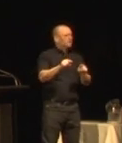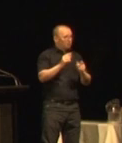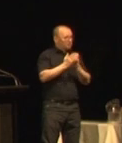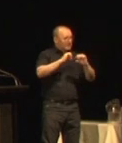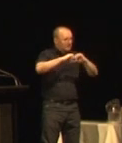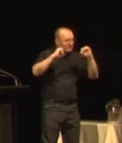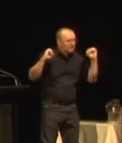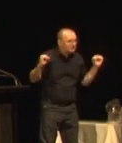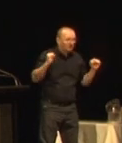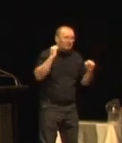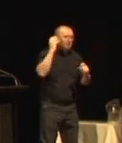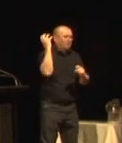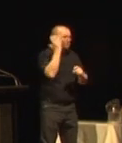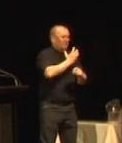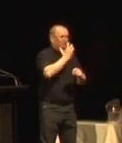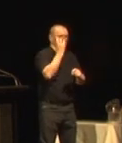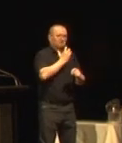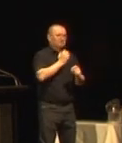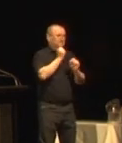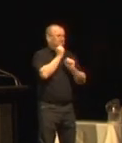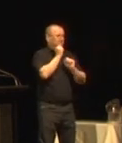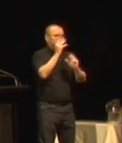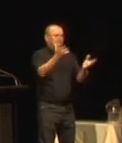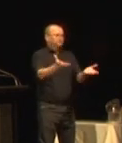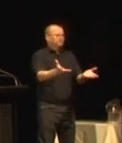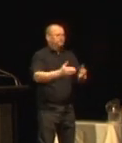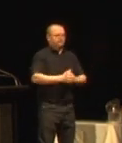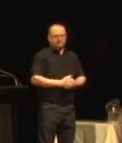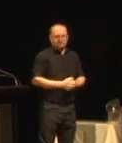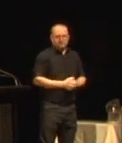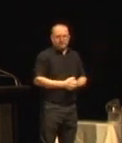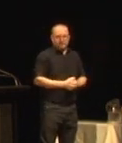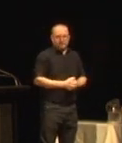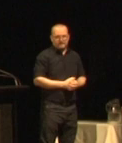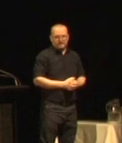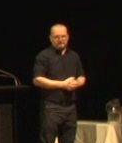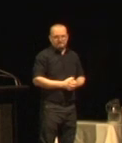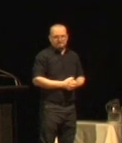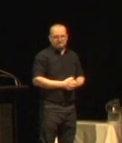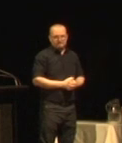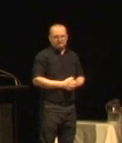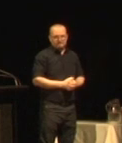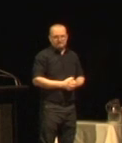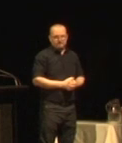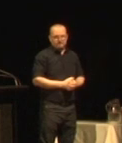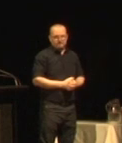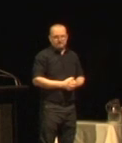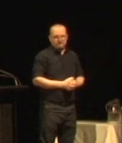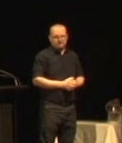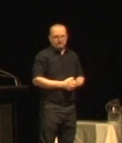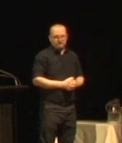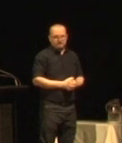And I've been thinking about this a lot on this trip. We must cut the knot that ties us